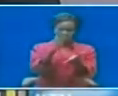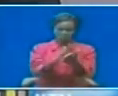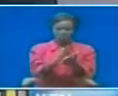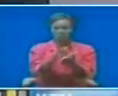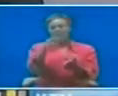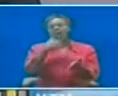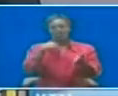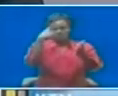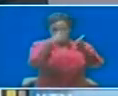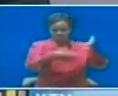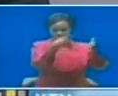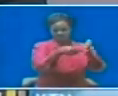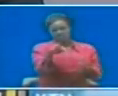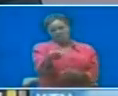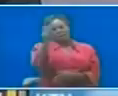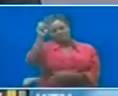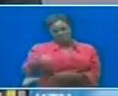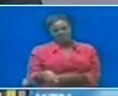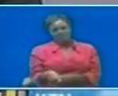certainly there's a charge to it. And